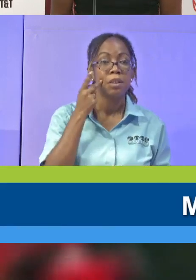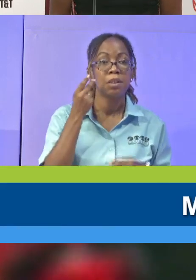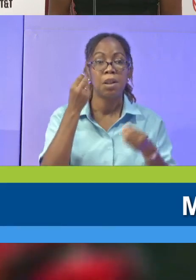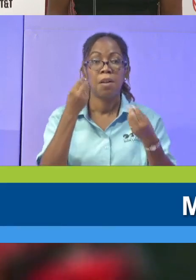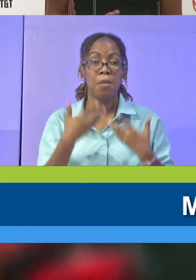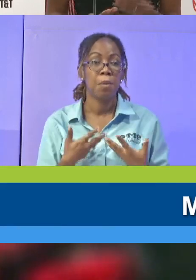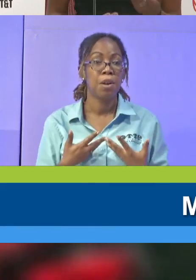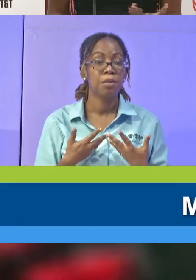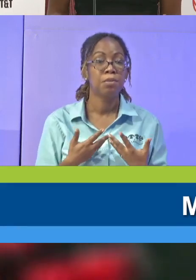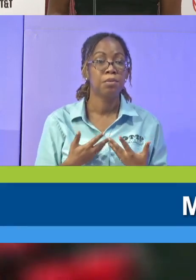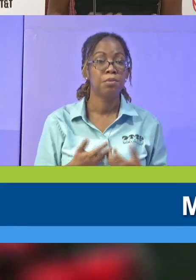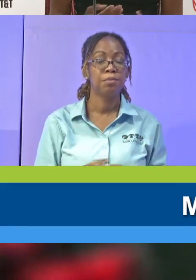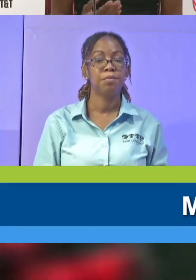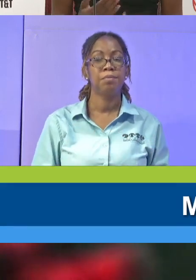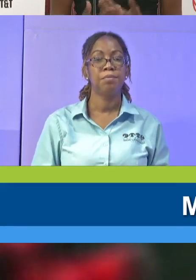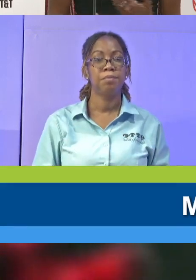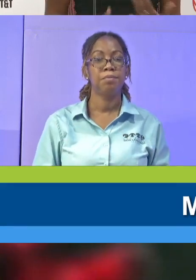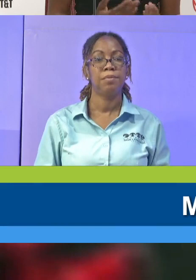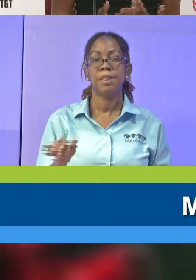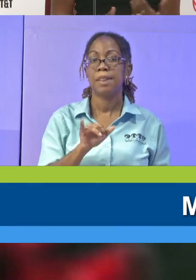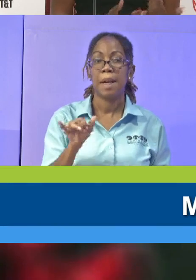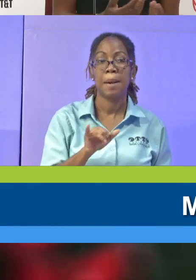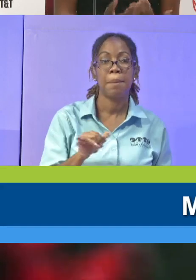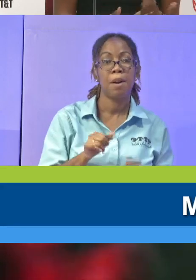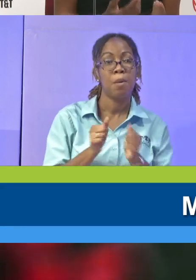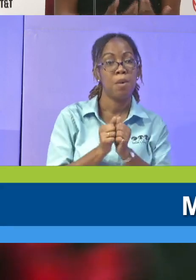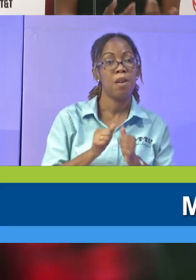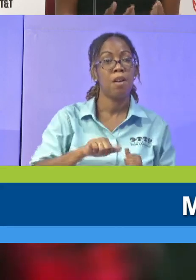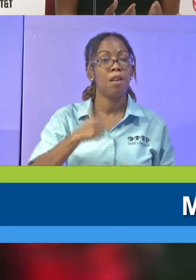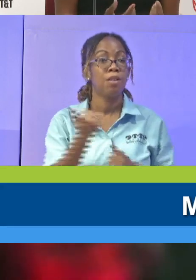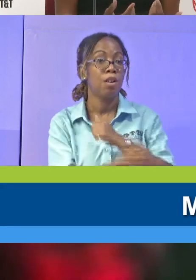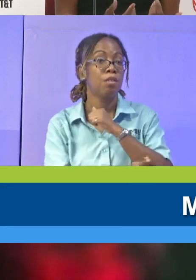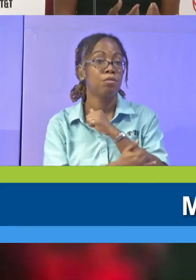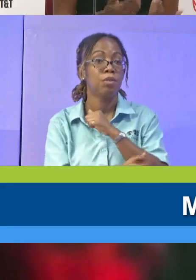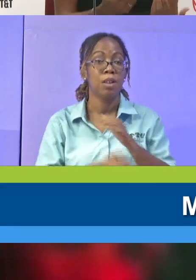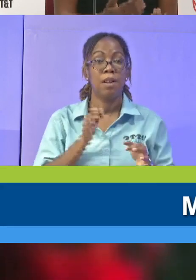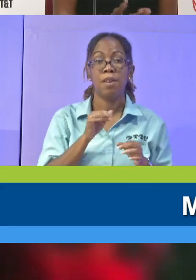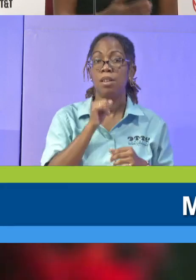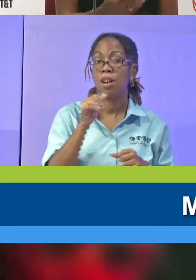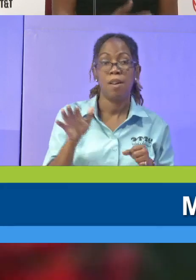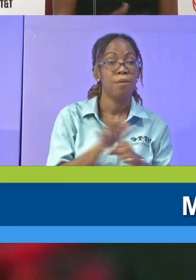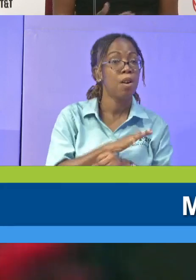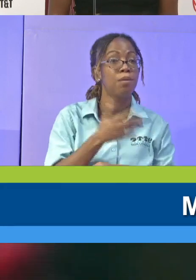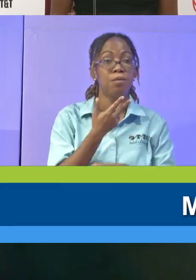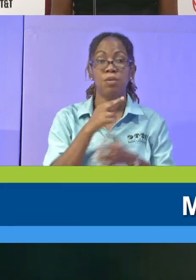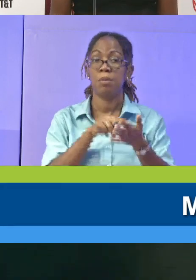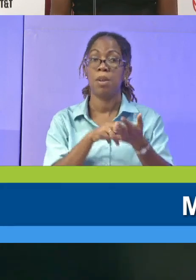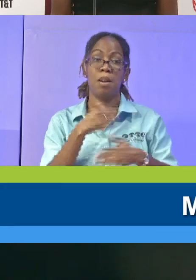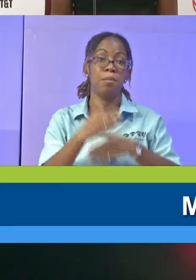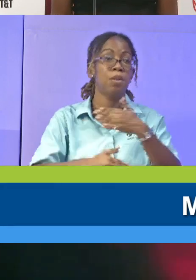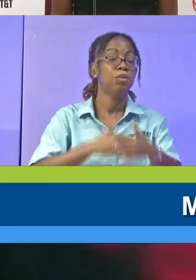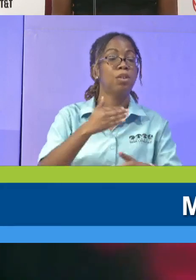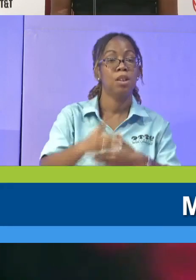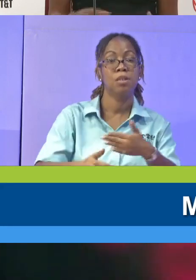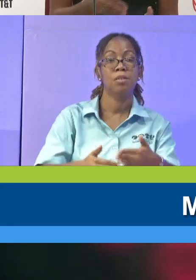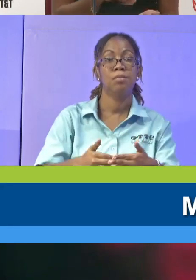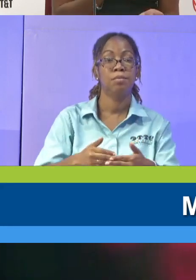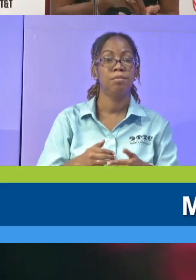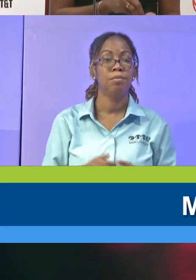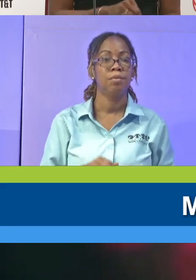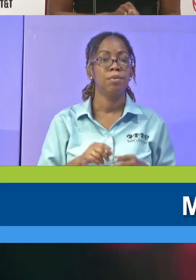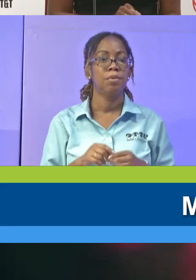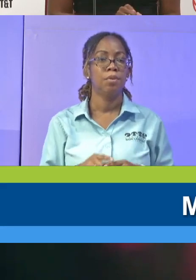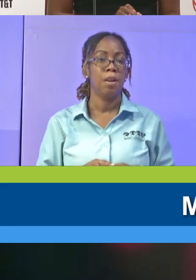on. Similarly, countries that do not have a full registration process but may have an import approval process